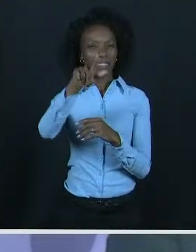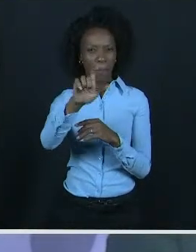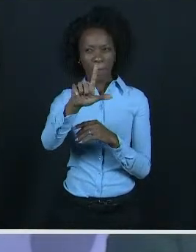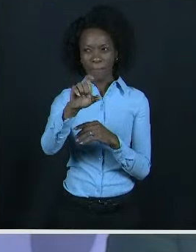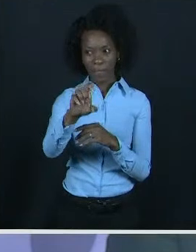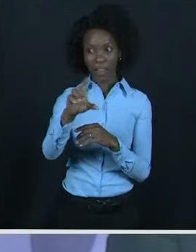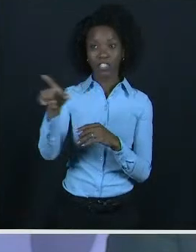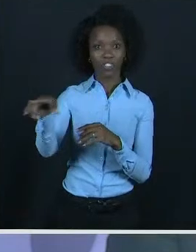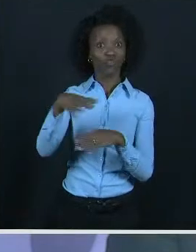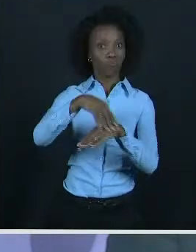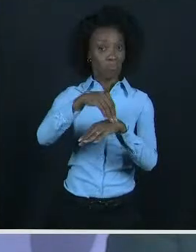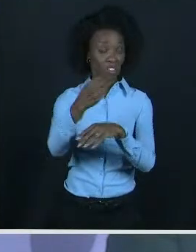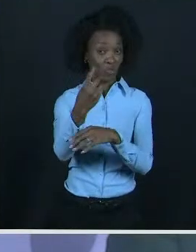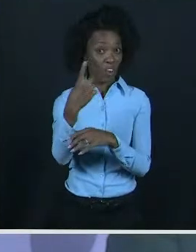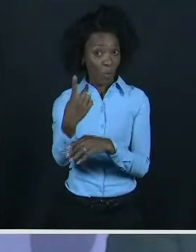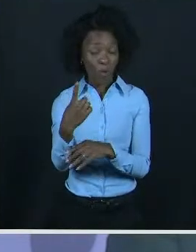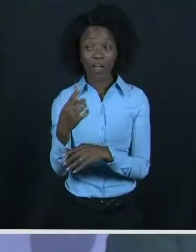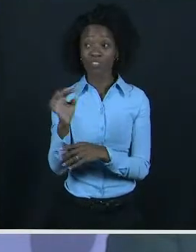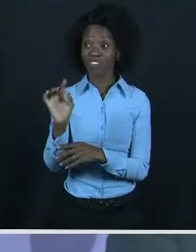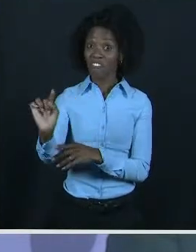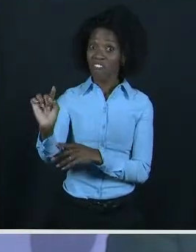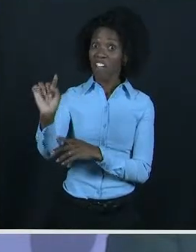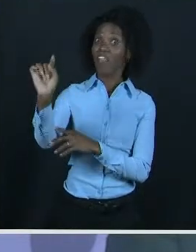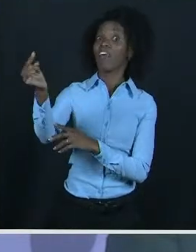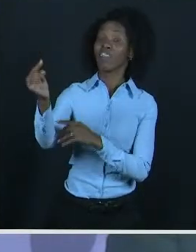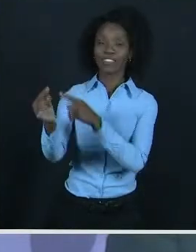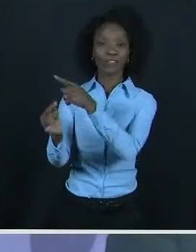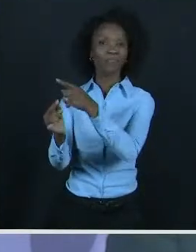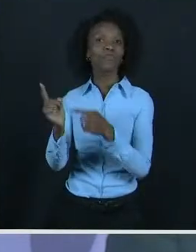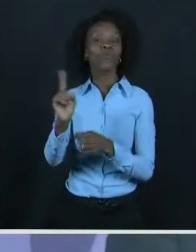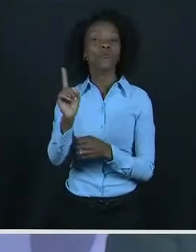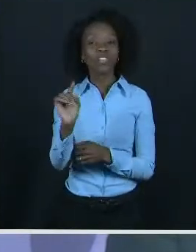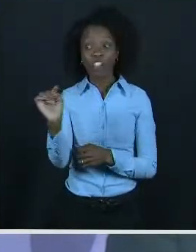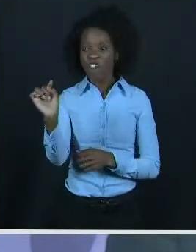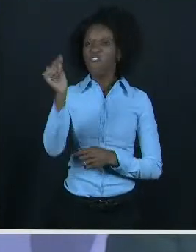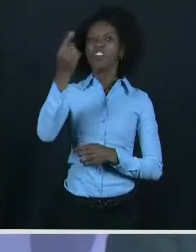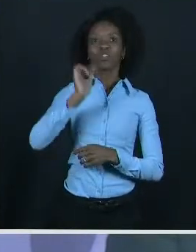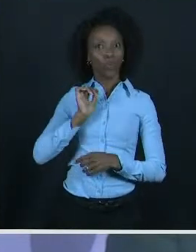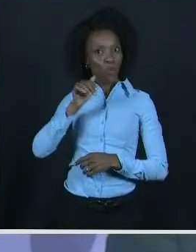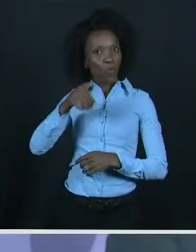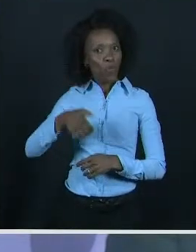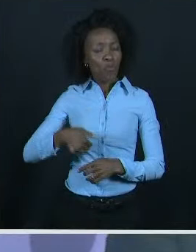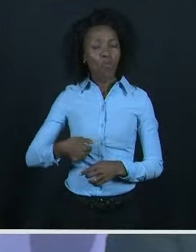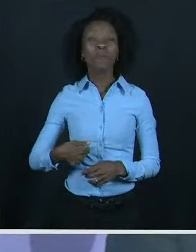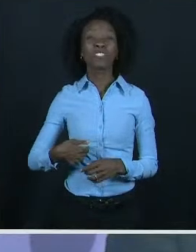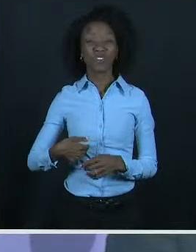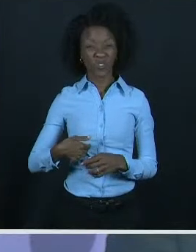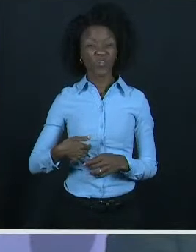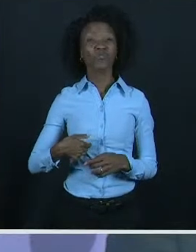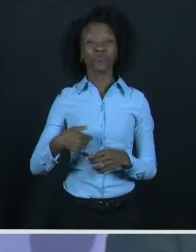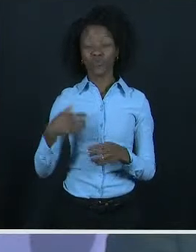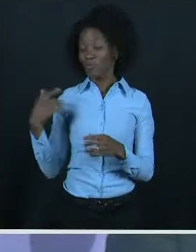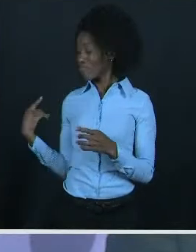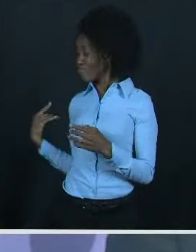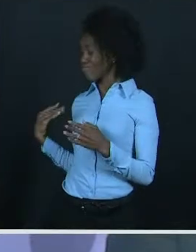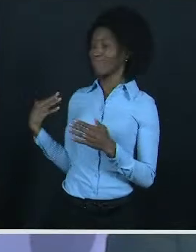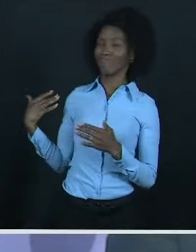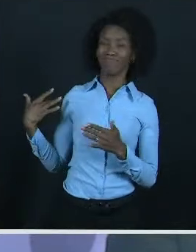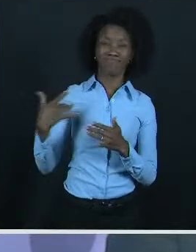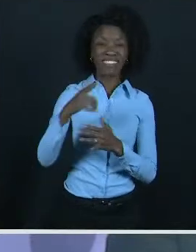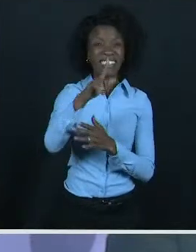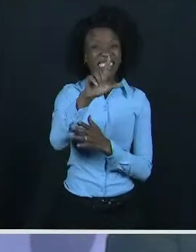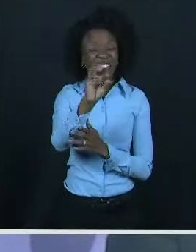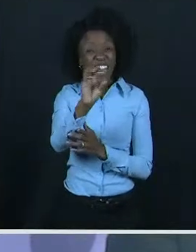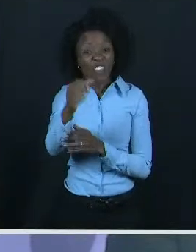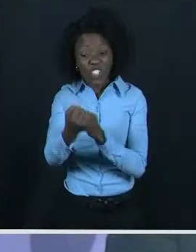number of extraordinary firsts, not least which was to be the first woman in the more than 700-year history of the office